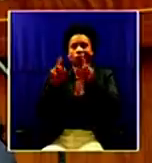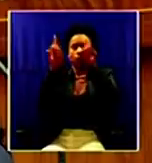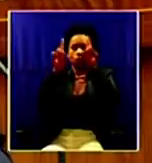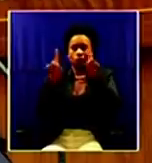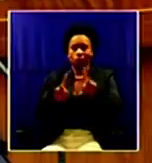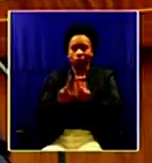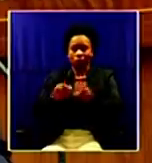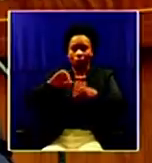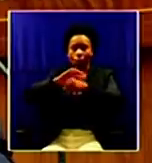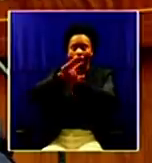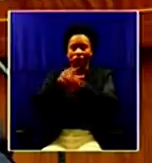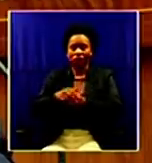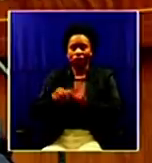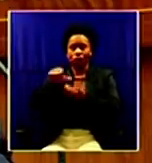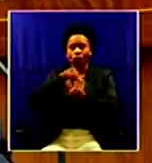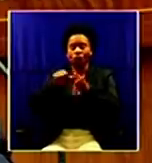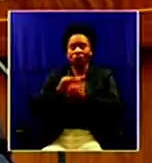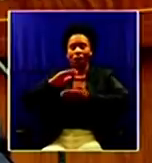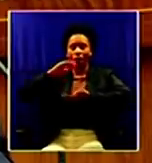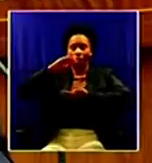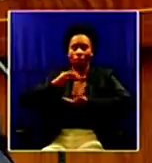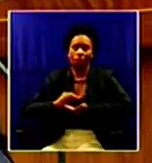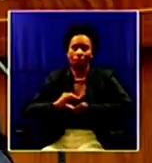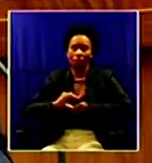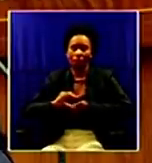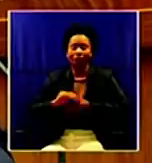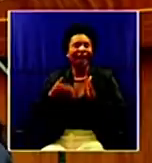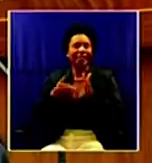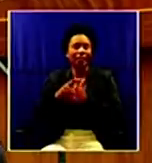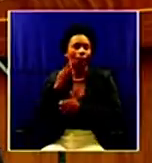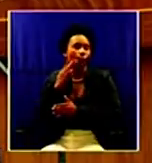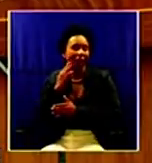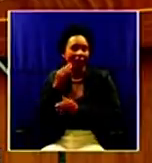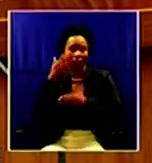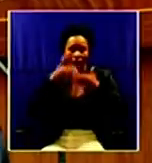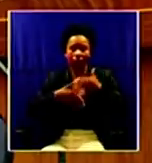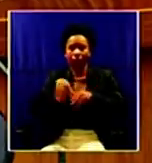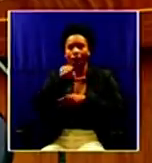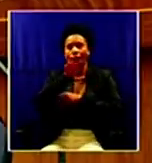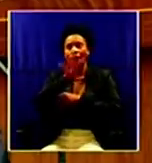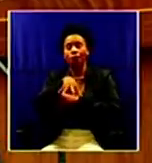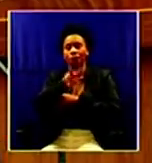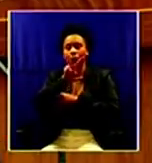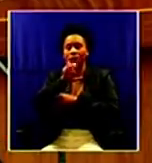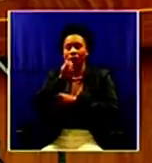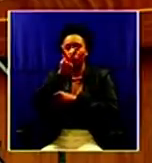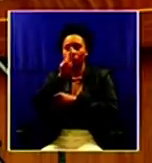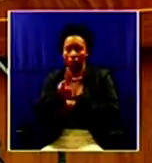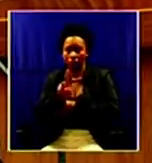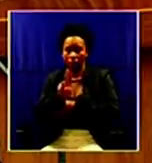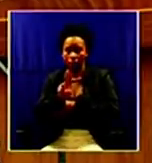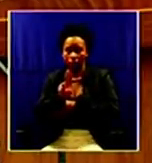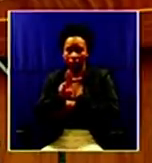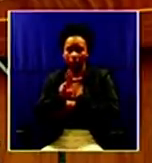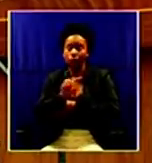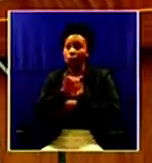relief of distress grant until the end of April 2021. Mr. President, we're responding to your